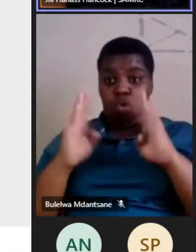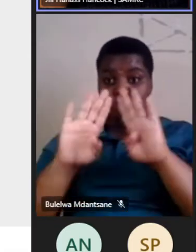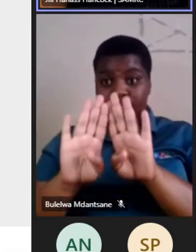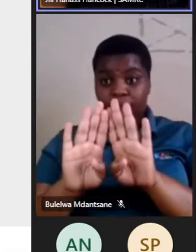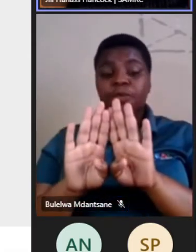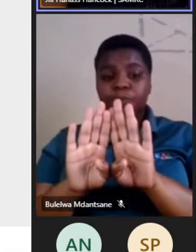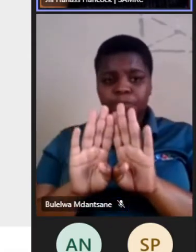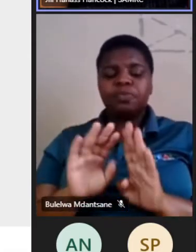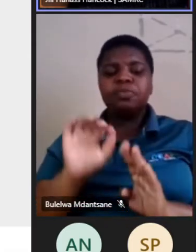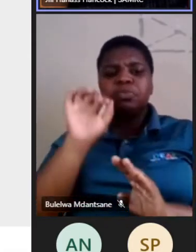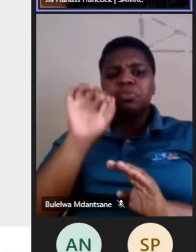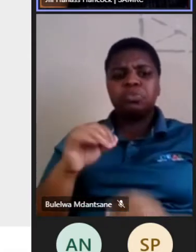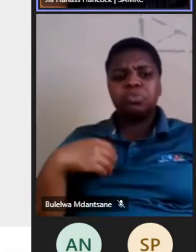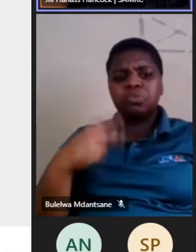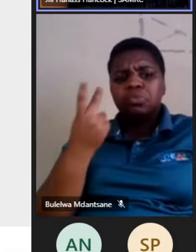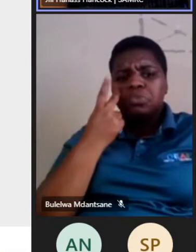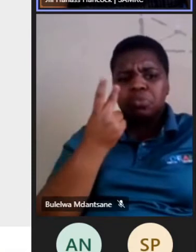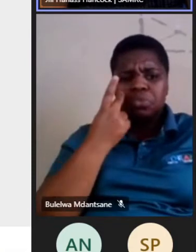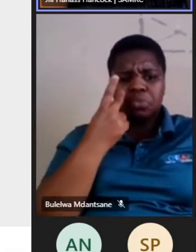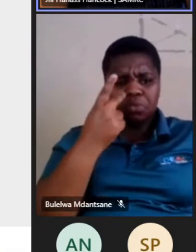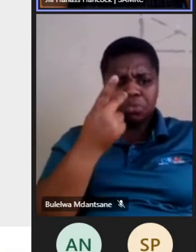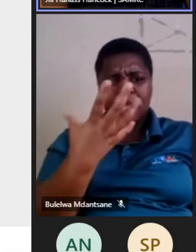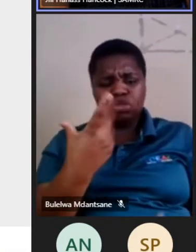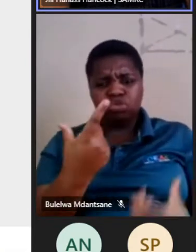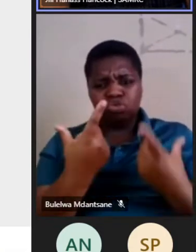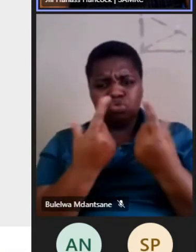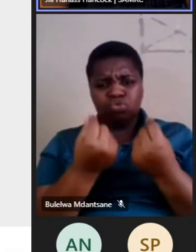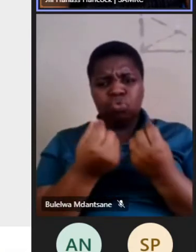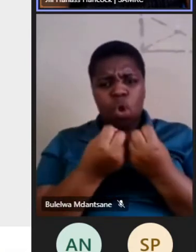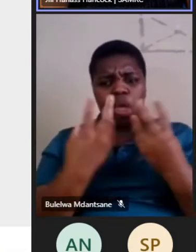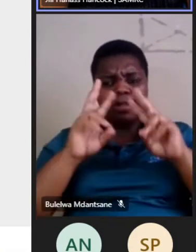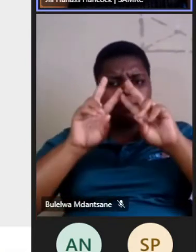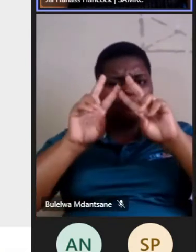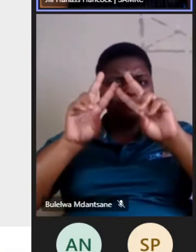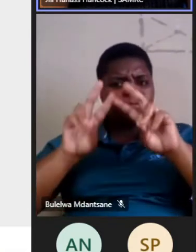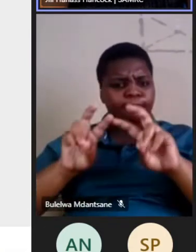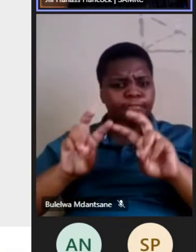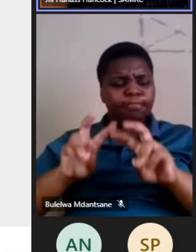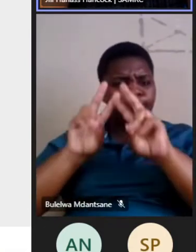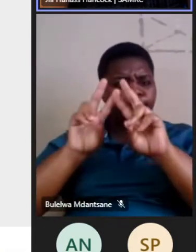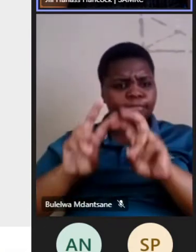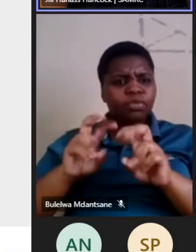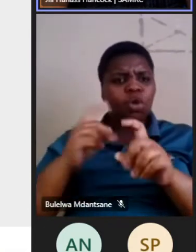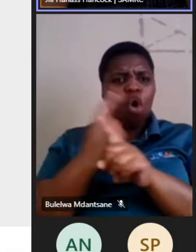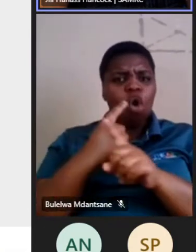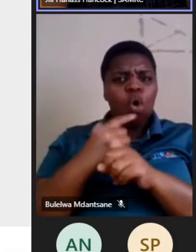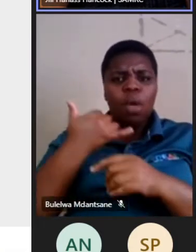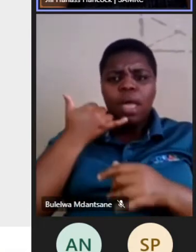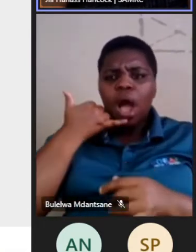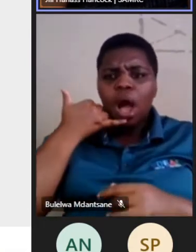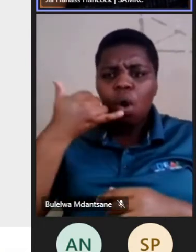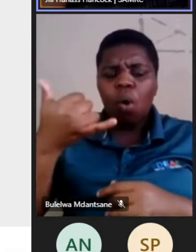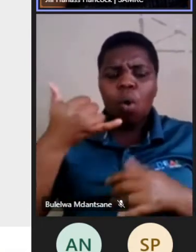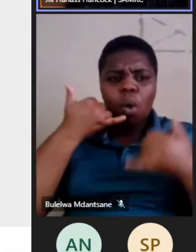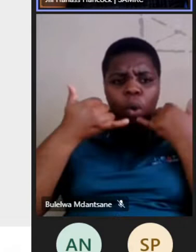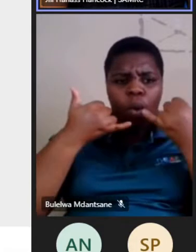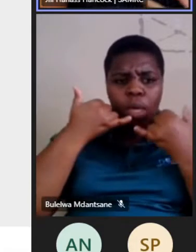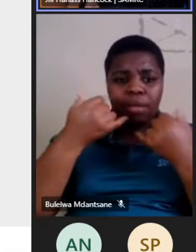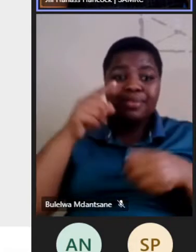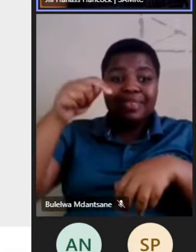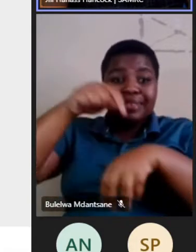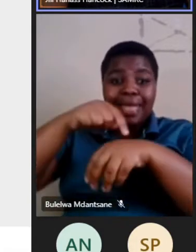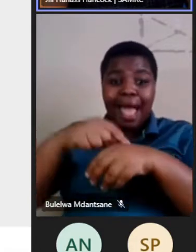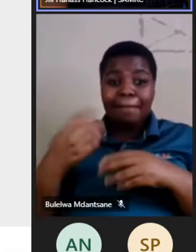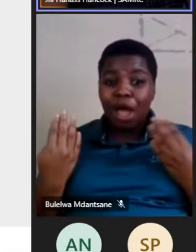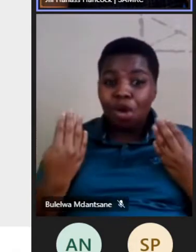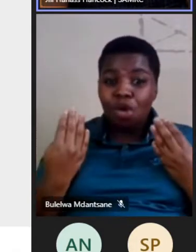the method of investigation. We had to use, remember what we had to use phone calls. And during the lockdown, it is also they